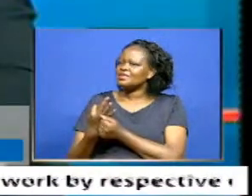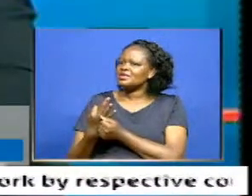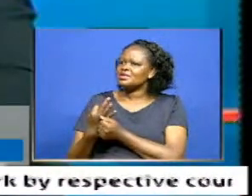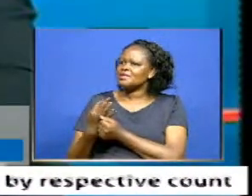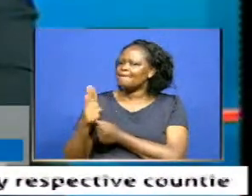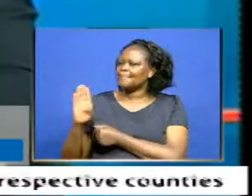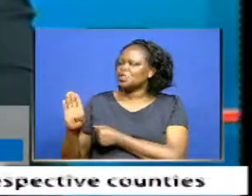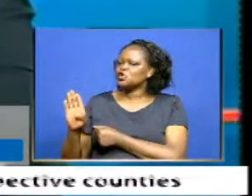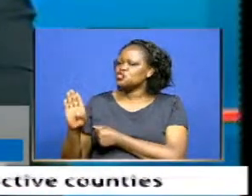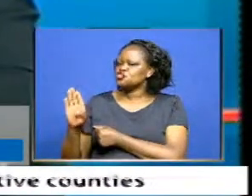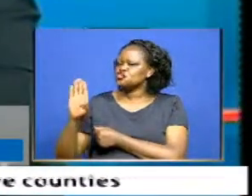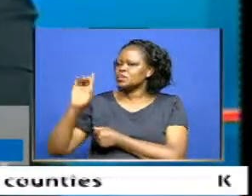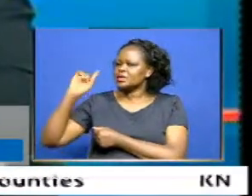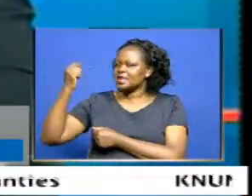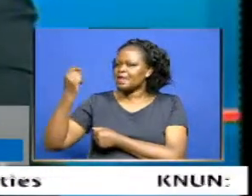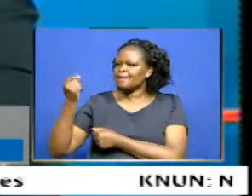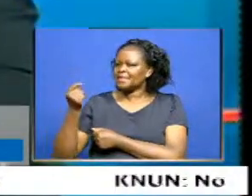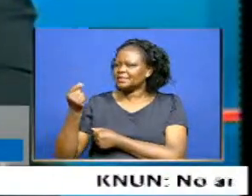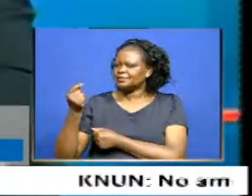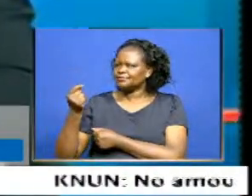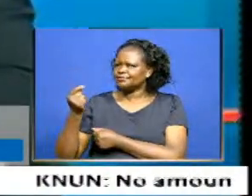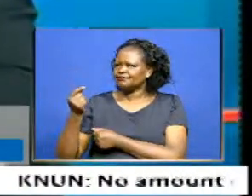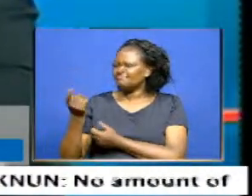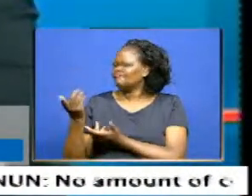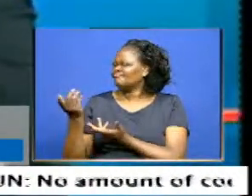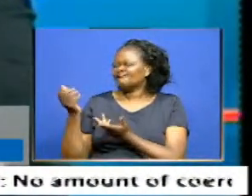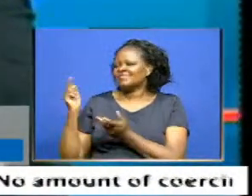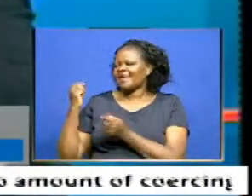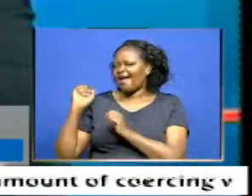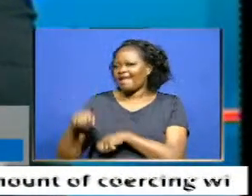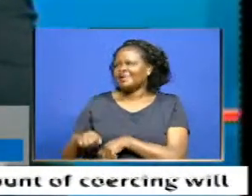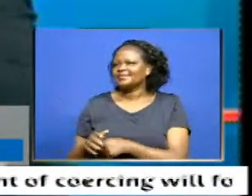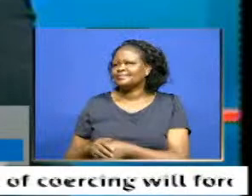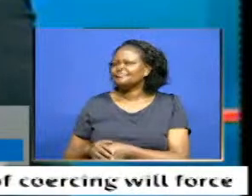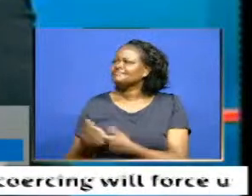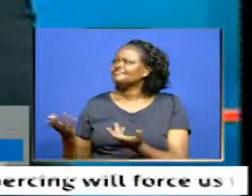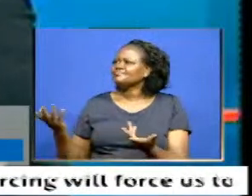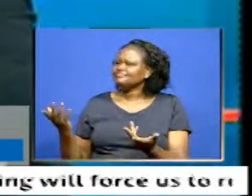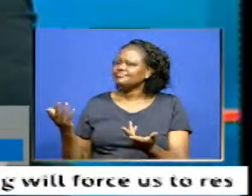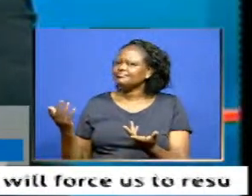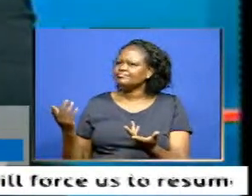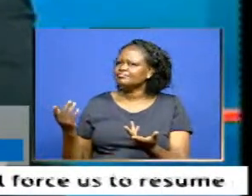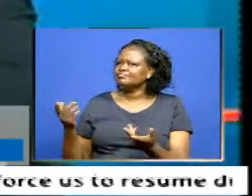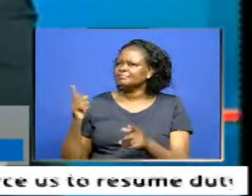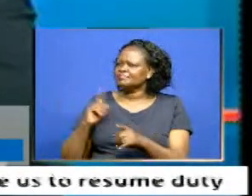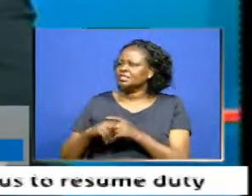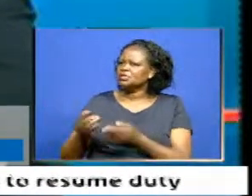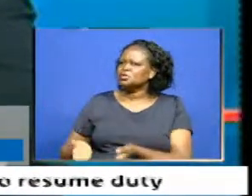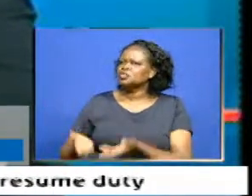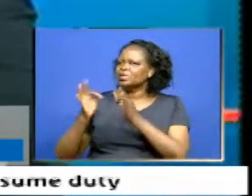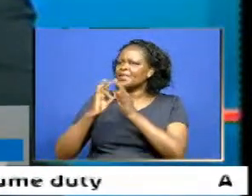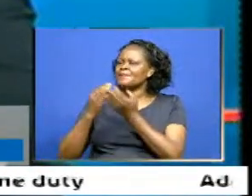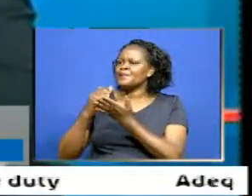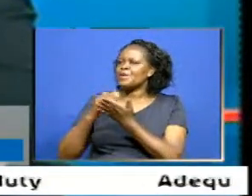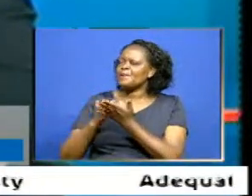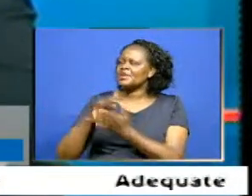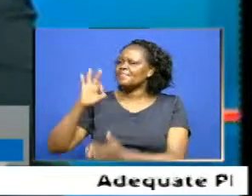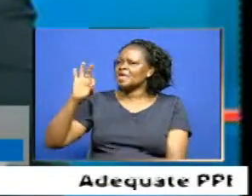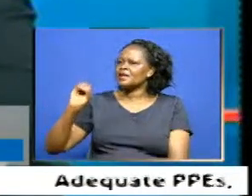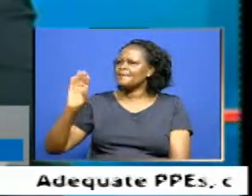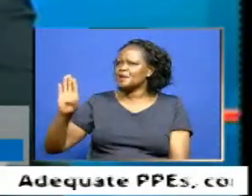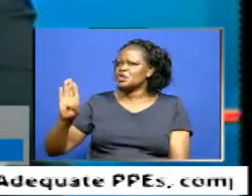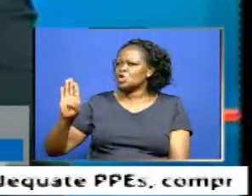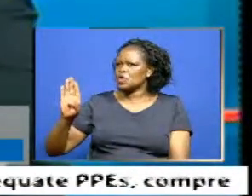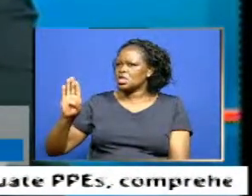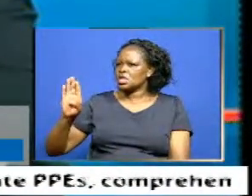shillings. 13 billion, that's very affordable to Kenya. In a whole year, when you look at the whole Inua Jamii program, it takes about 30 billion from the